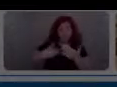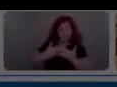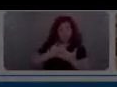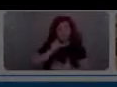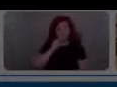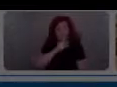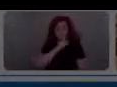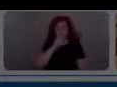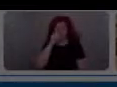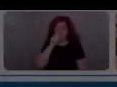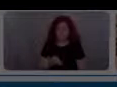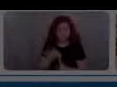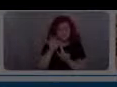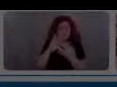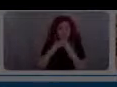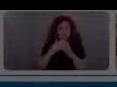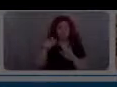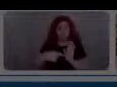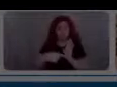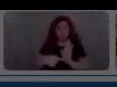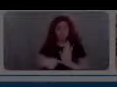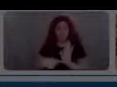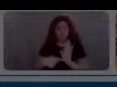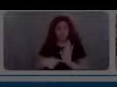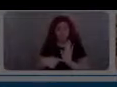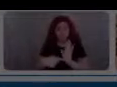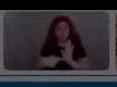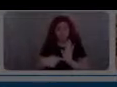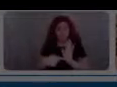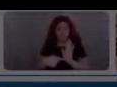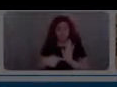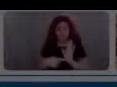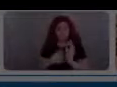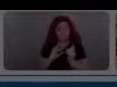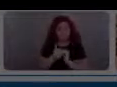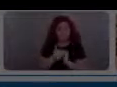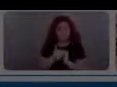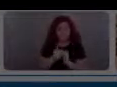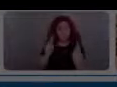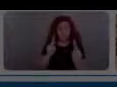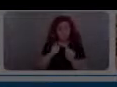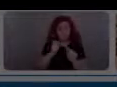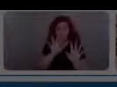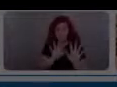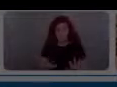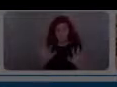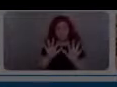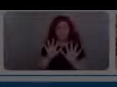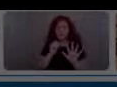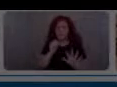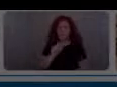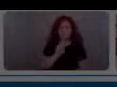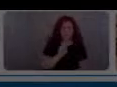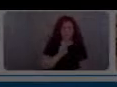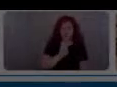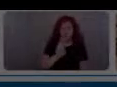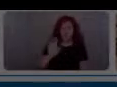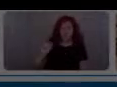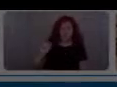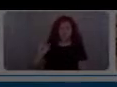community and should be represented represented by people from this area and not desert bridge or